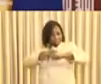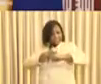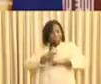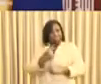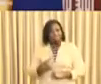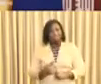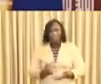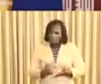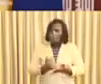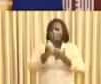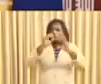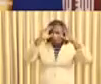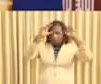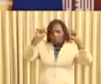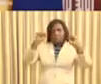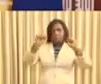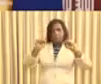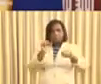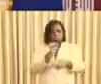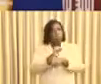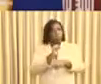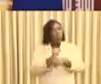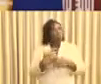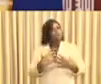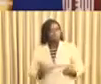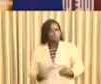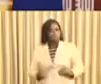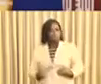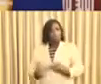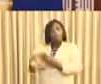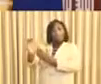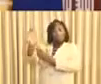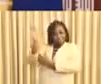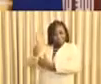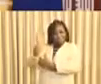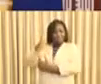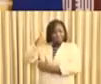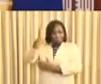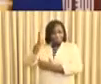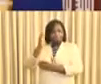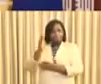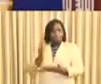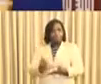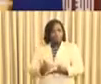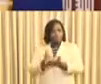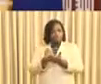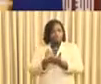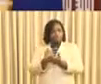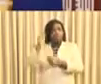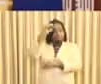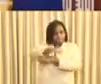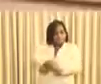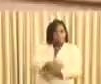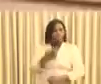madwuma. Na Nyankopɔn bɛboa ama yɛfi ɔhaw eyi mu. Anyame me,